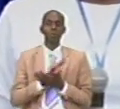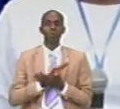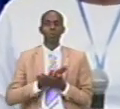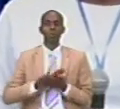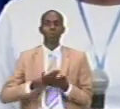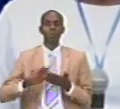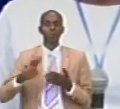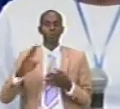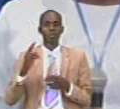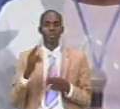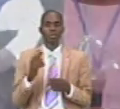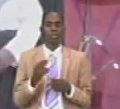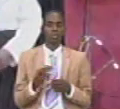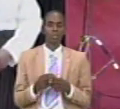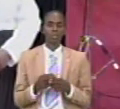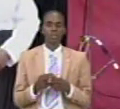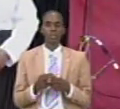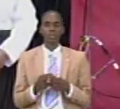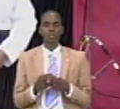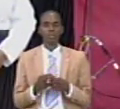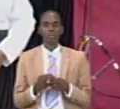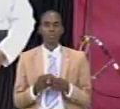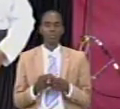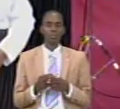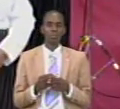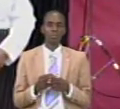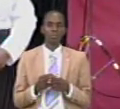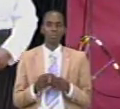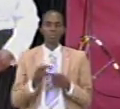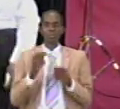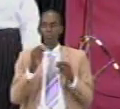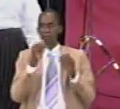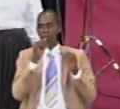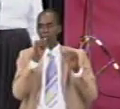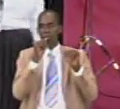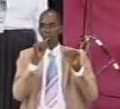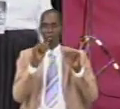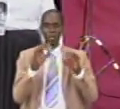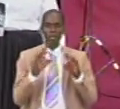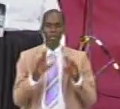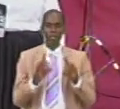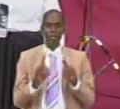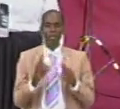Holy Name bless the Lord